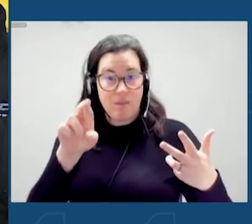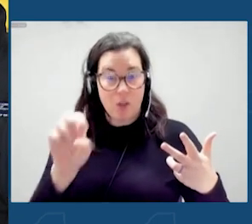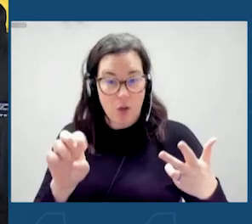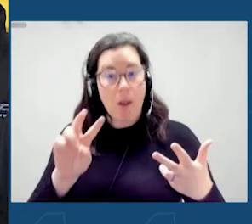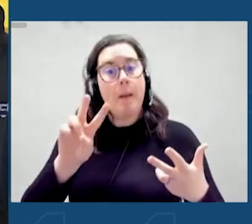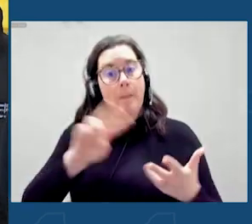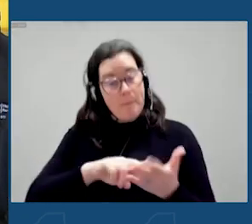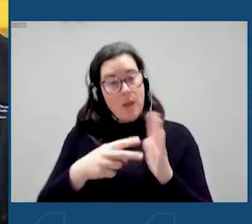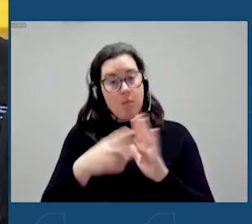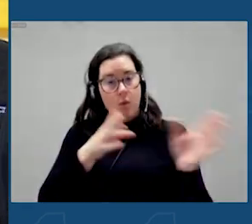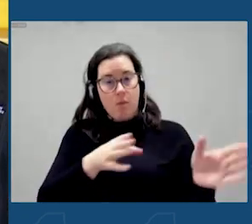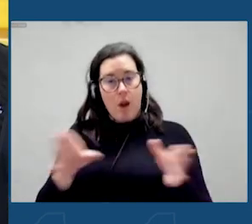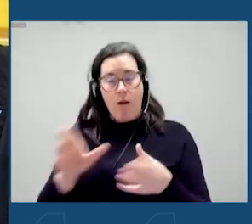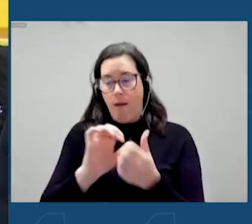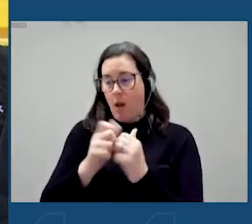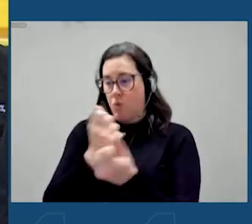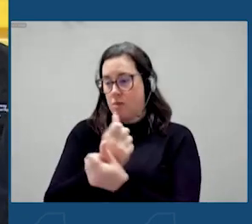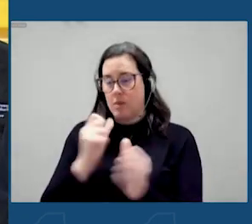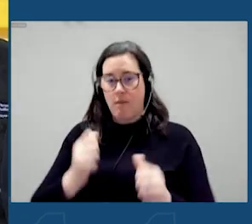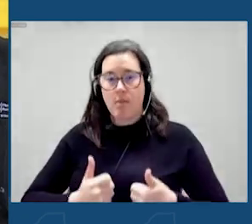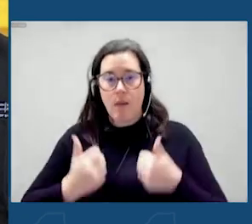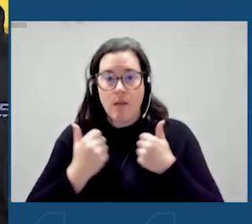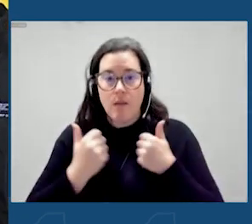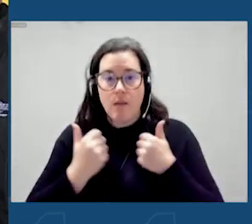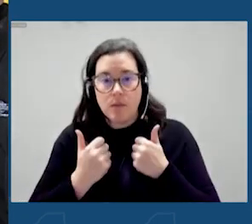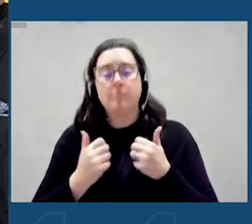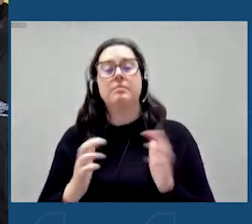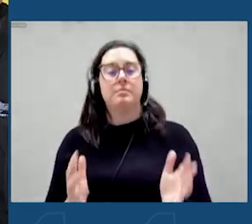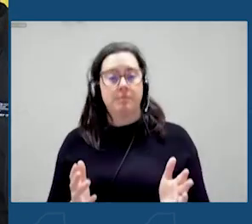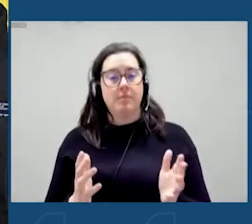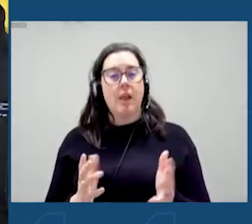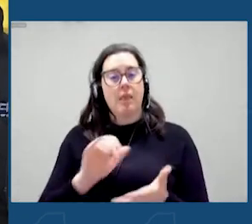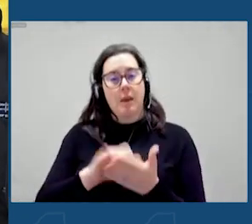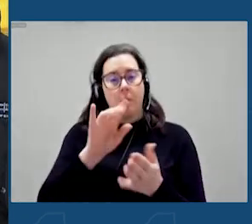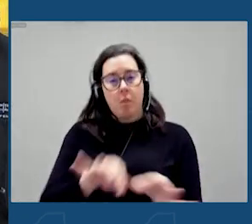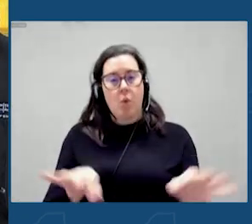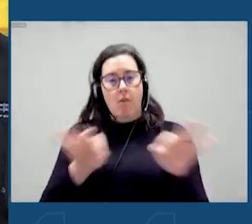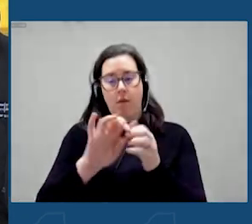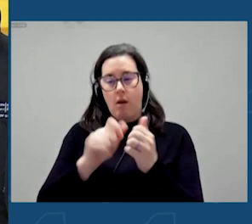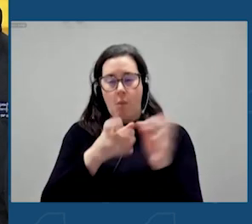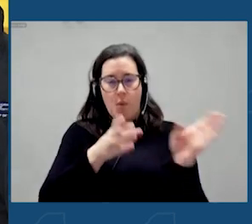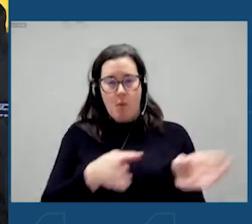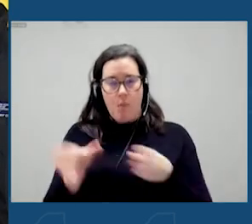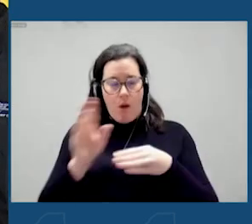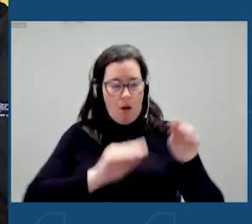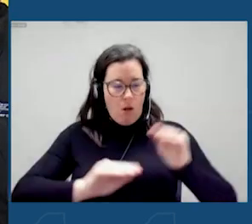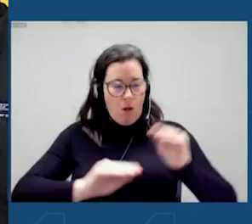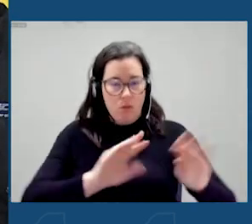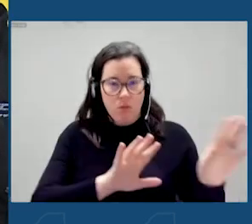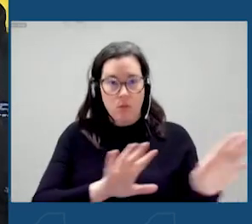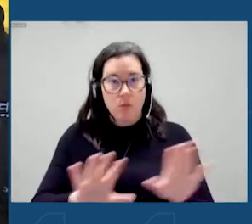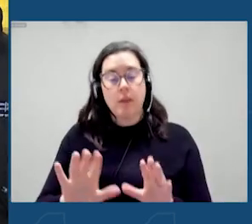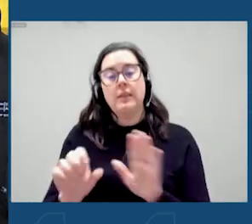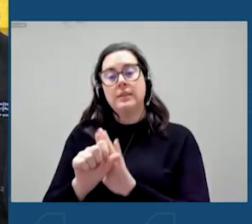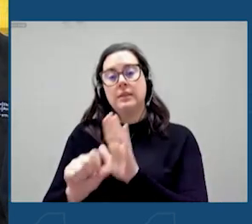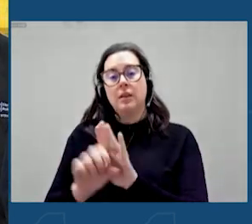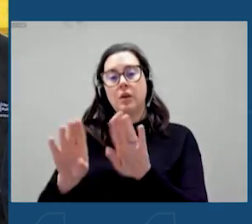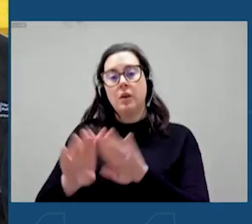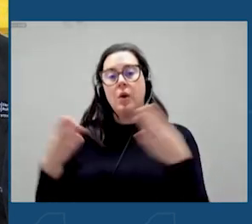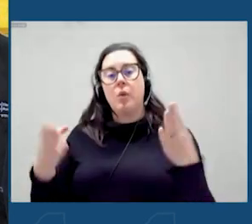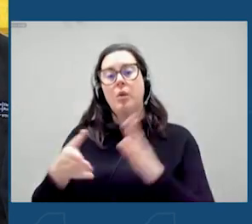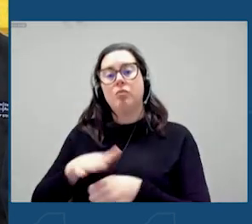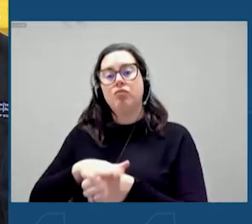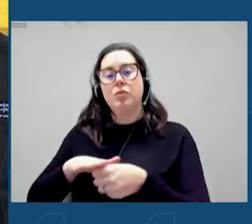action. In terms of preparation, the state has opened a regional operations center this